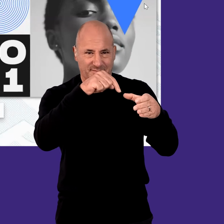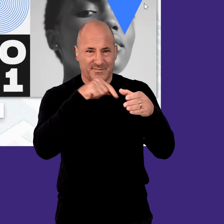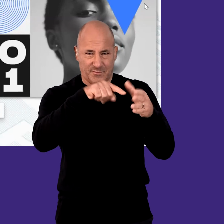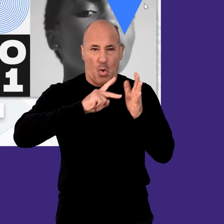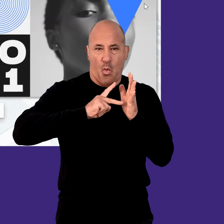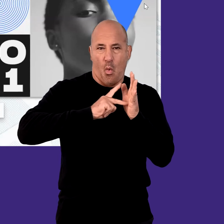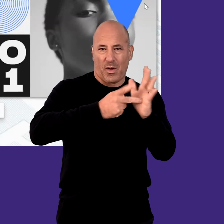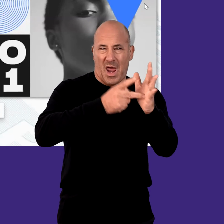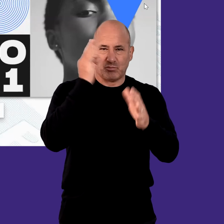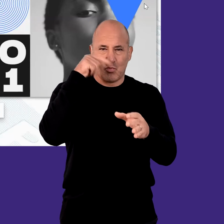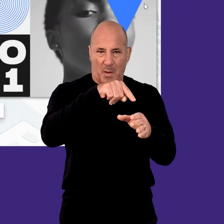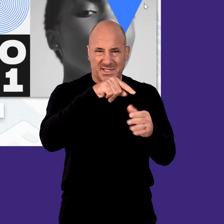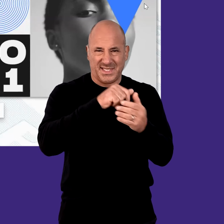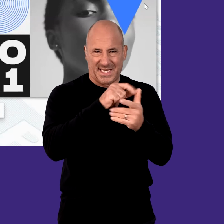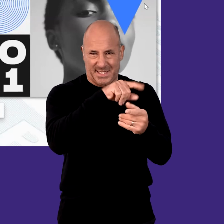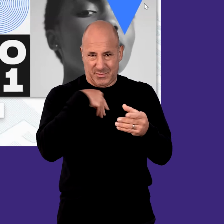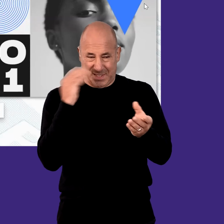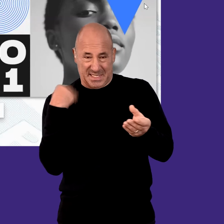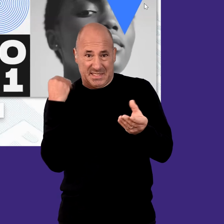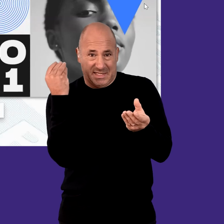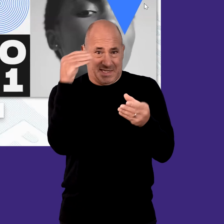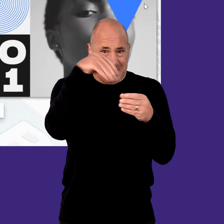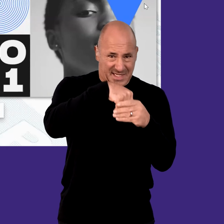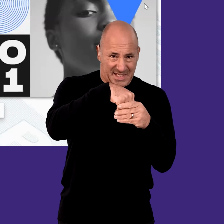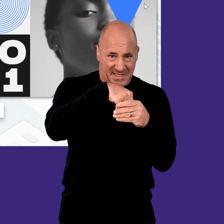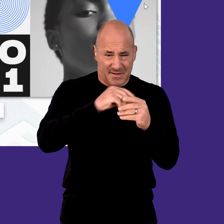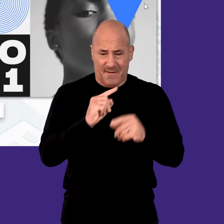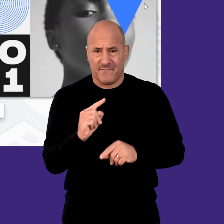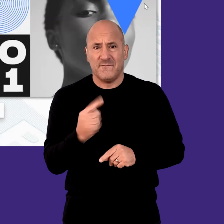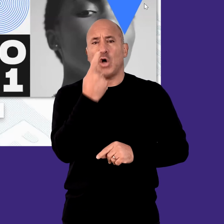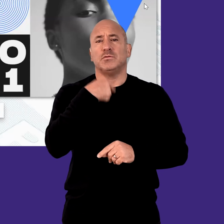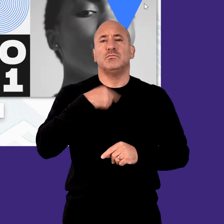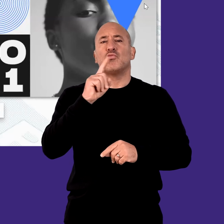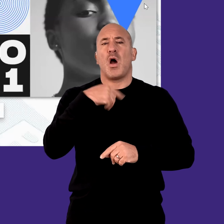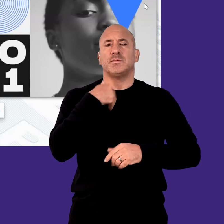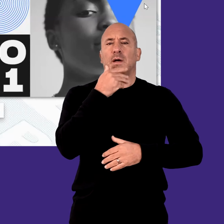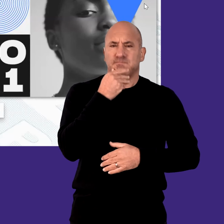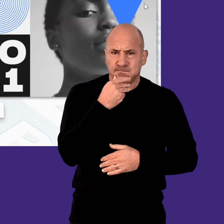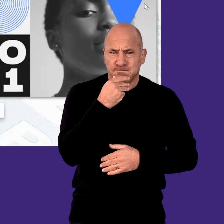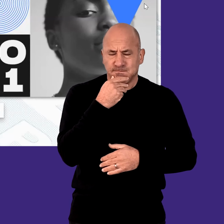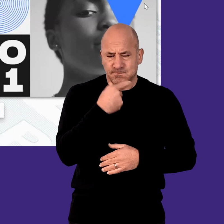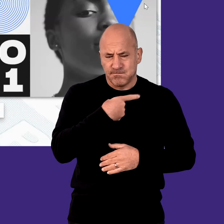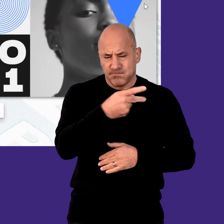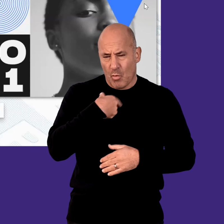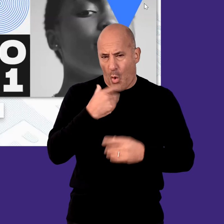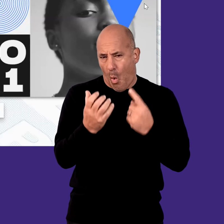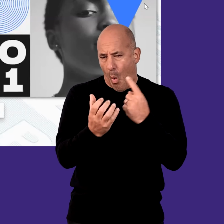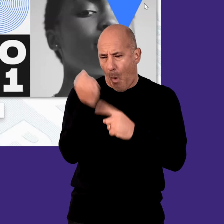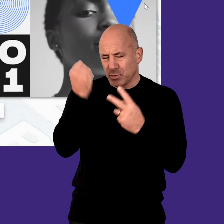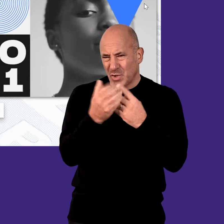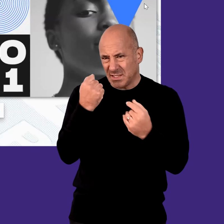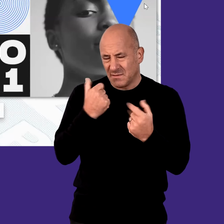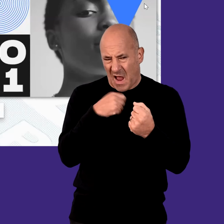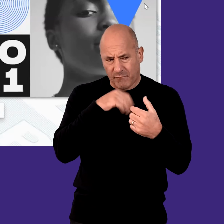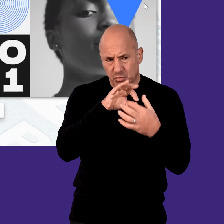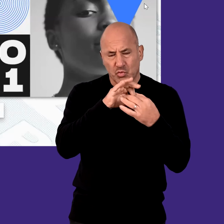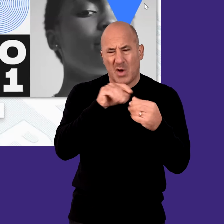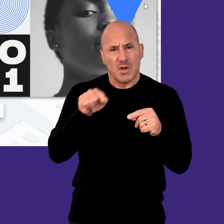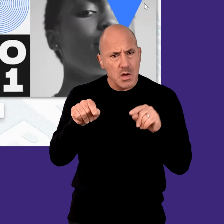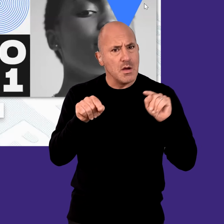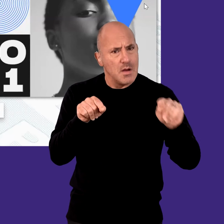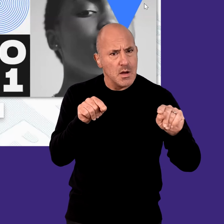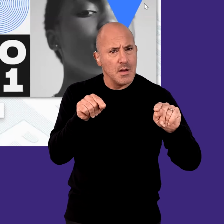started working with the City of Culture Trust, who are the organising committee behind this, as an embedded team, one of the first things that we found is that we